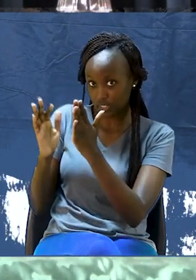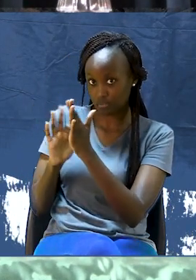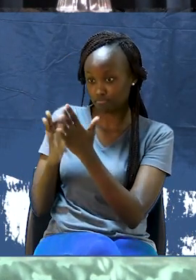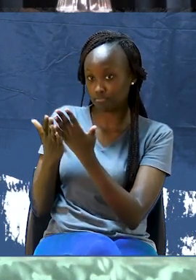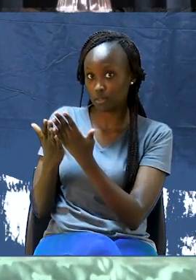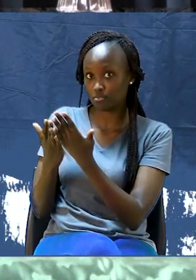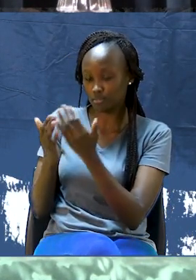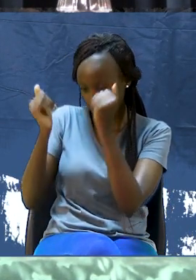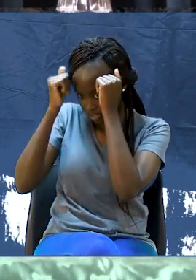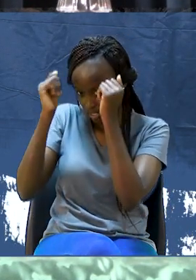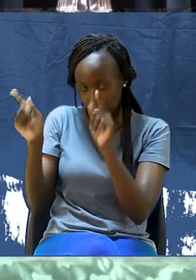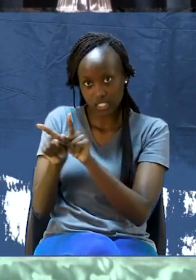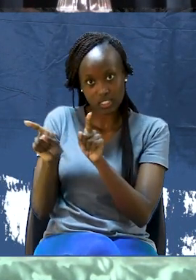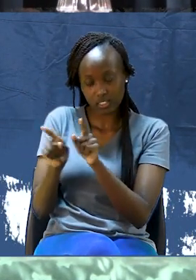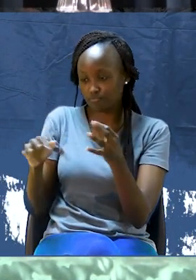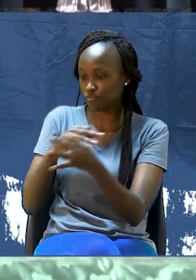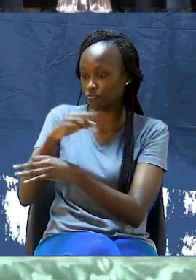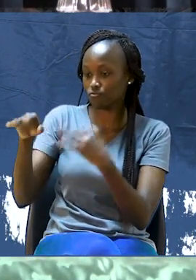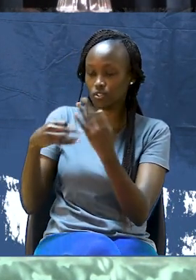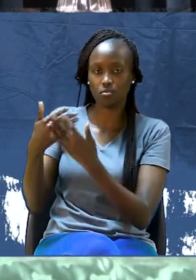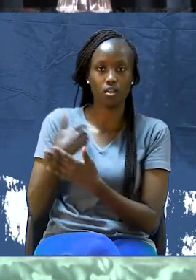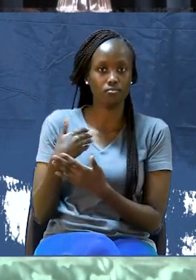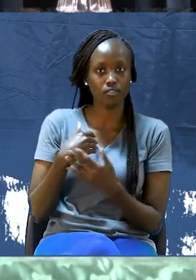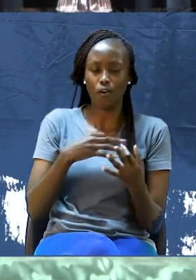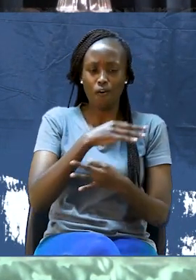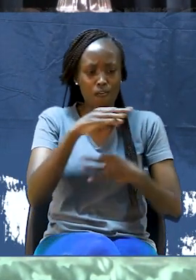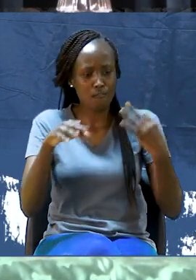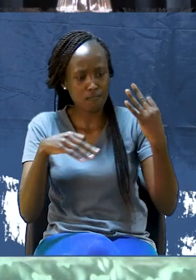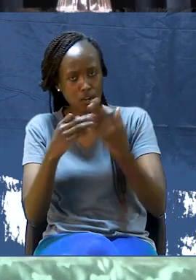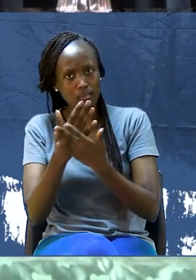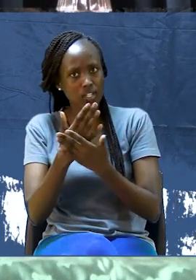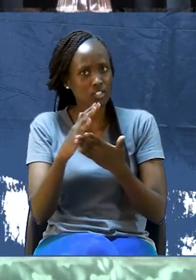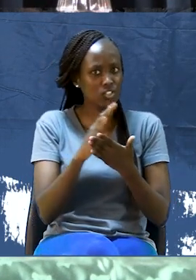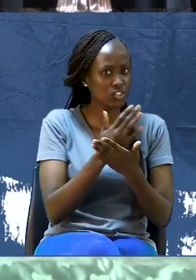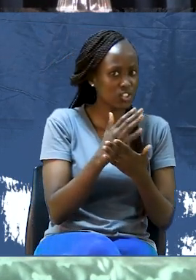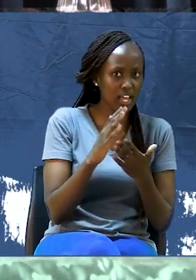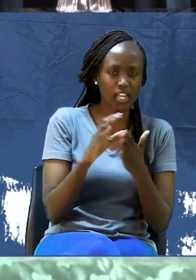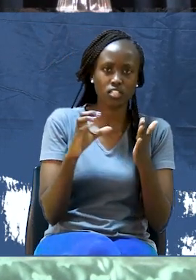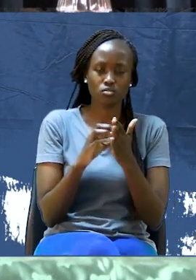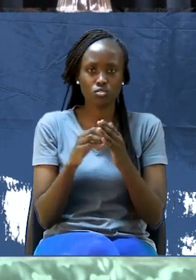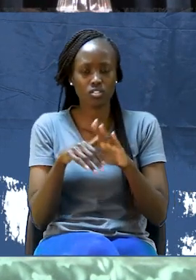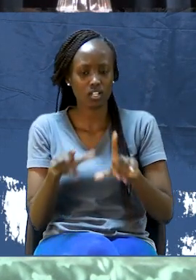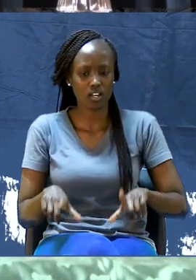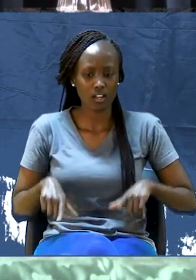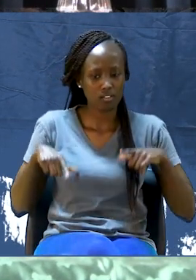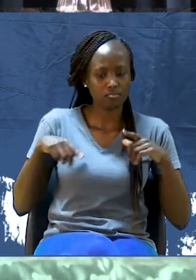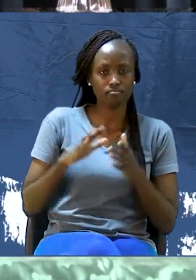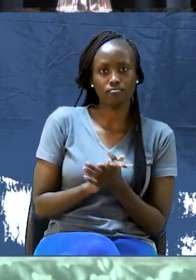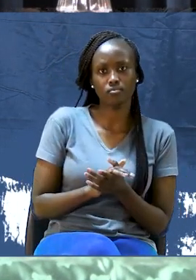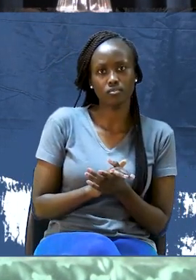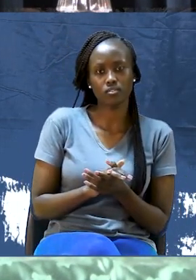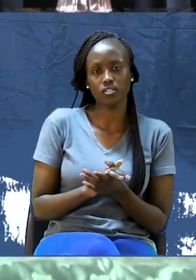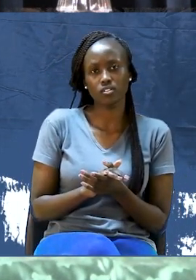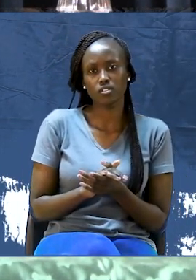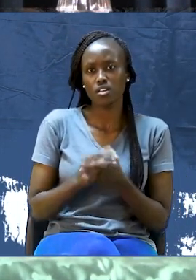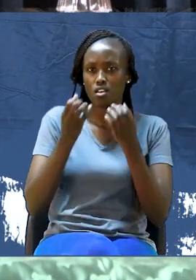apostles' teaching, but also to their fellowship, communion together, sharing life with one another, where we get